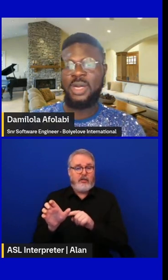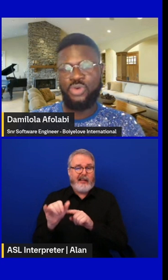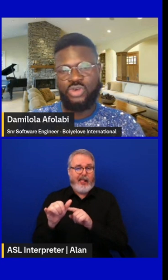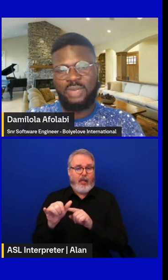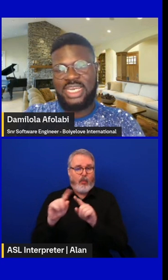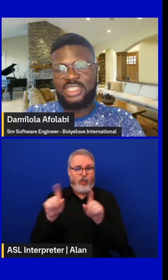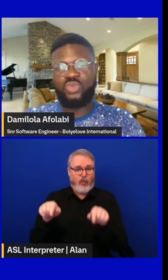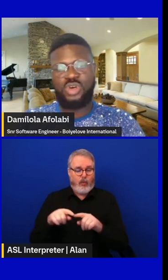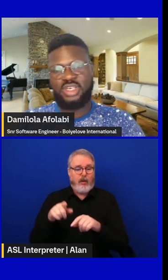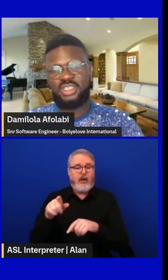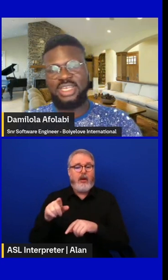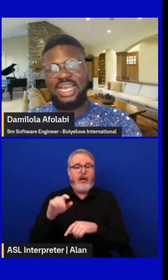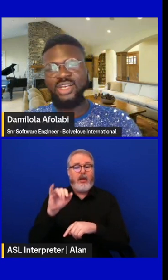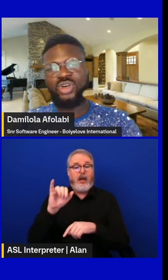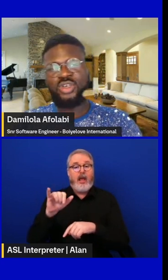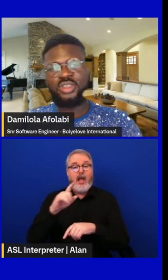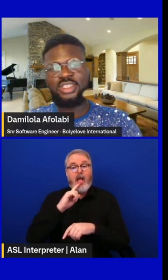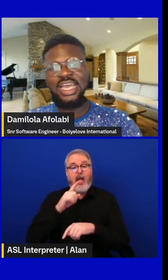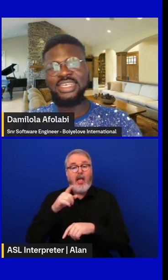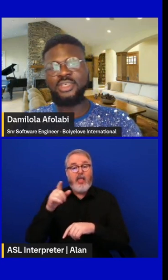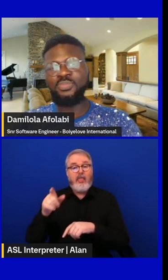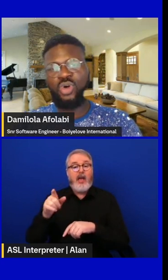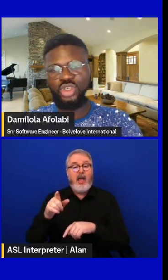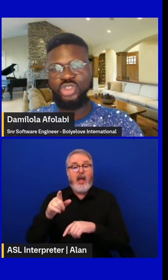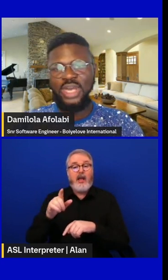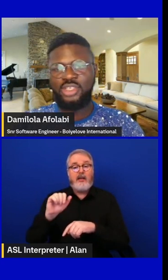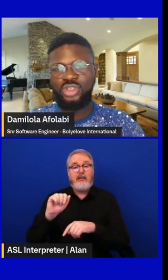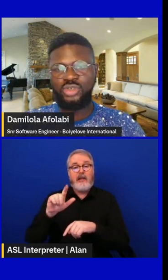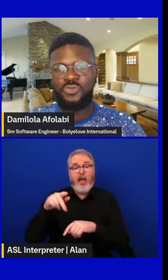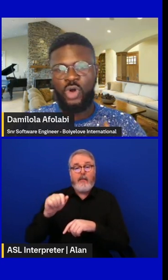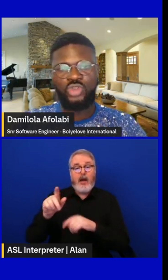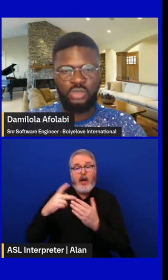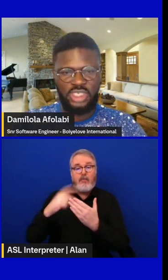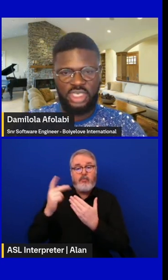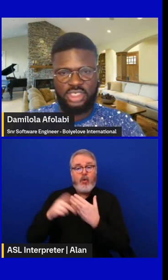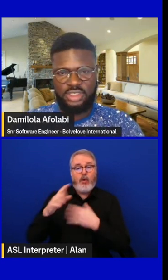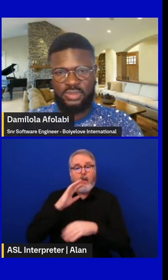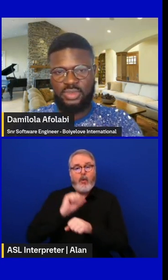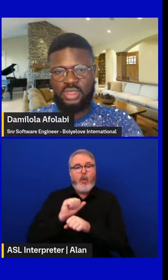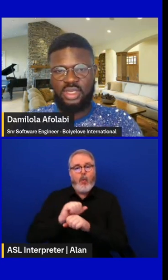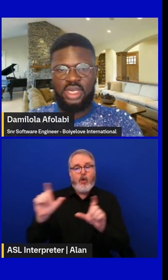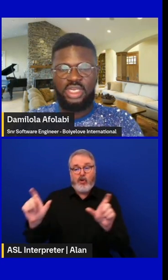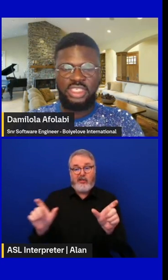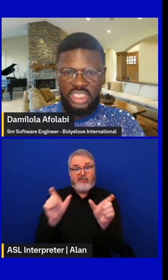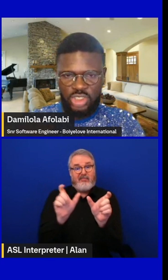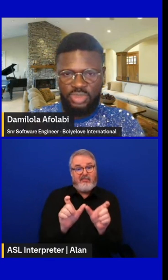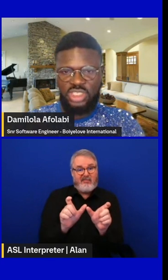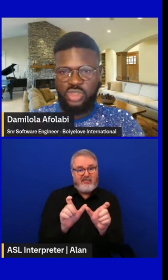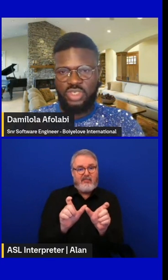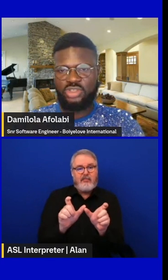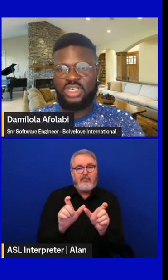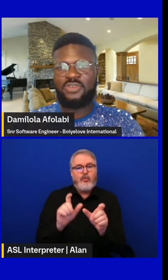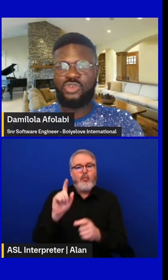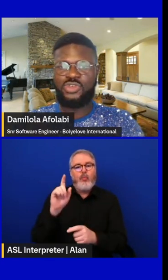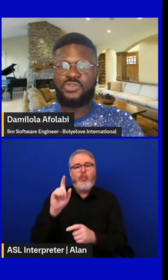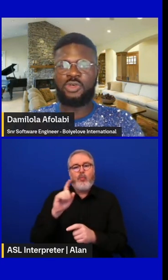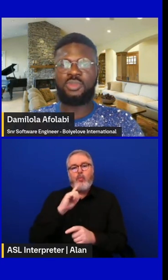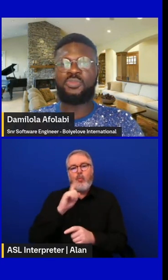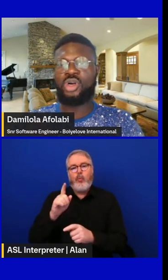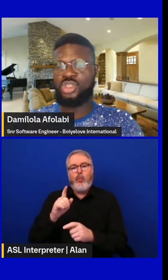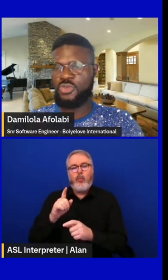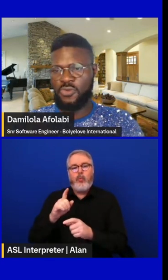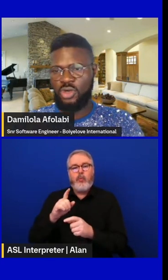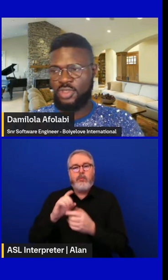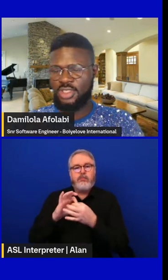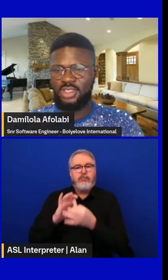an helper program that works alongside the pod to handle Vault communication. The JWT token travels from